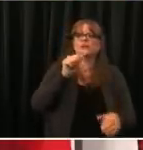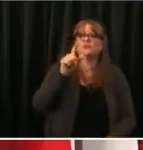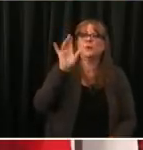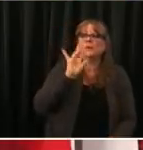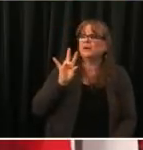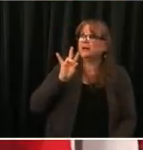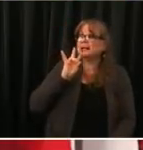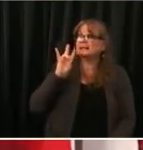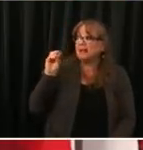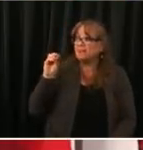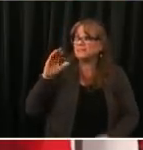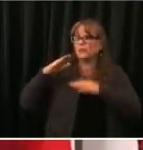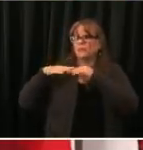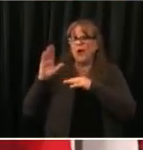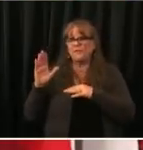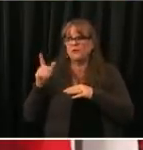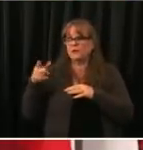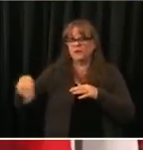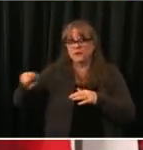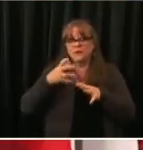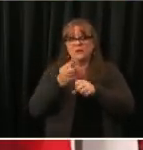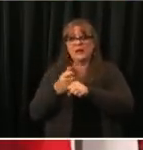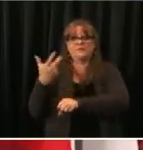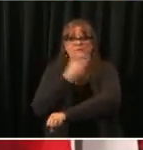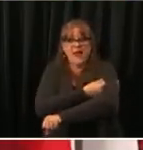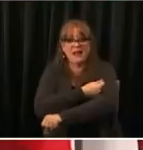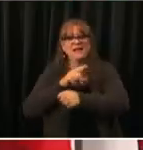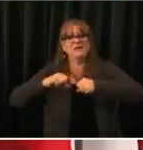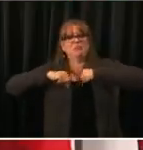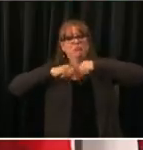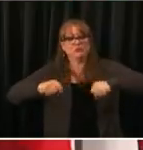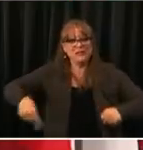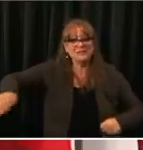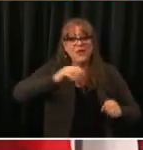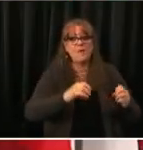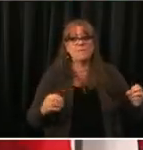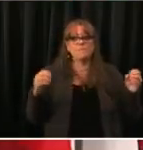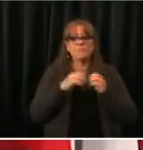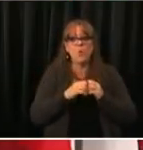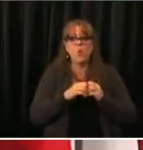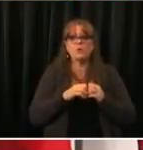level. You asked about double masks, and what was the other question you had there, Dave?